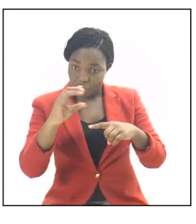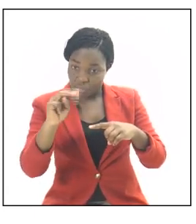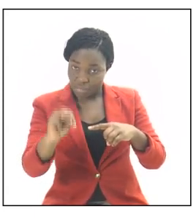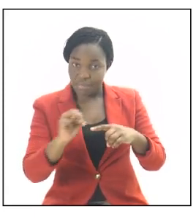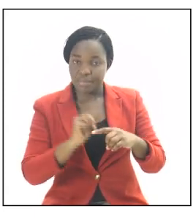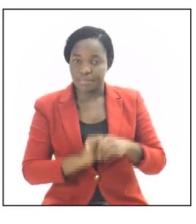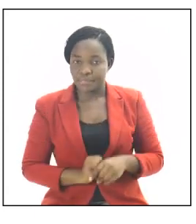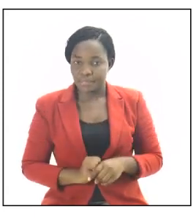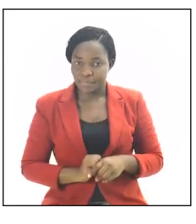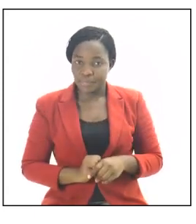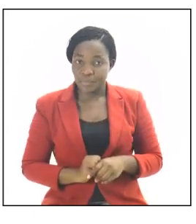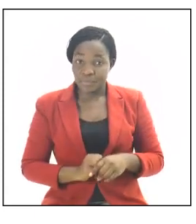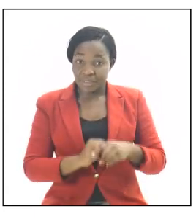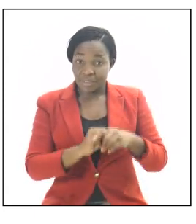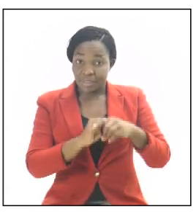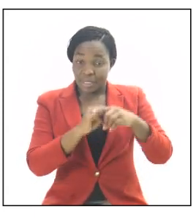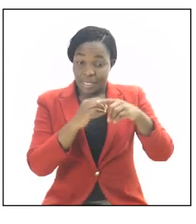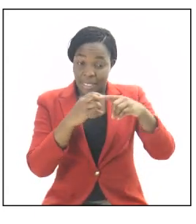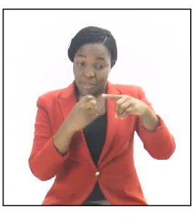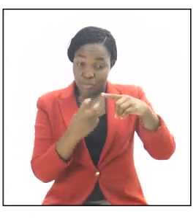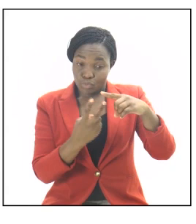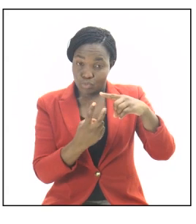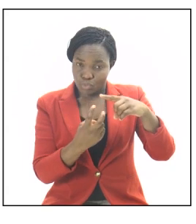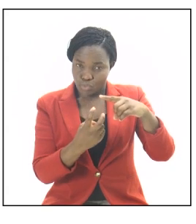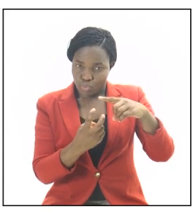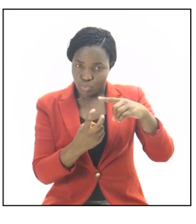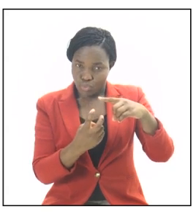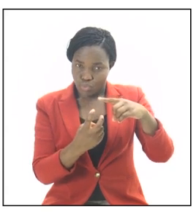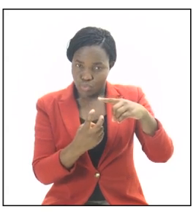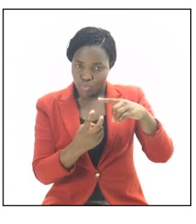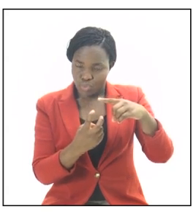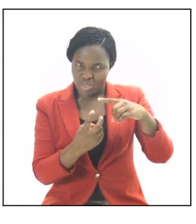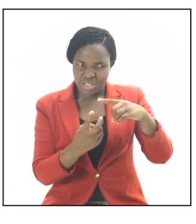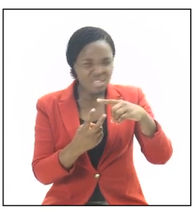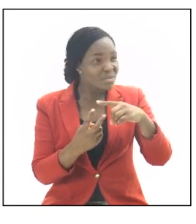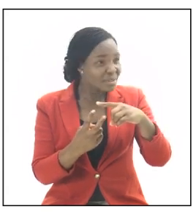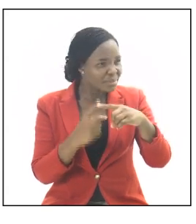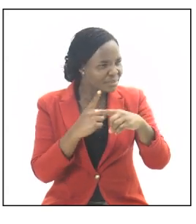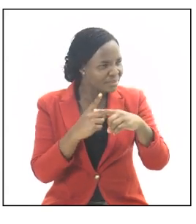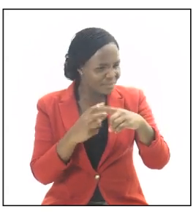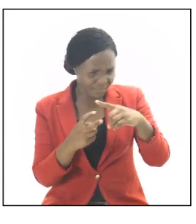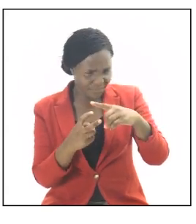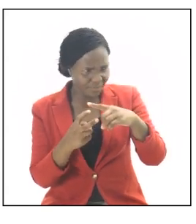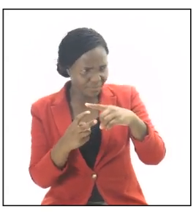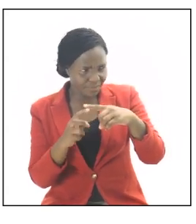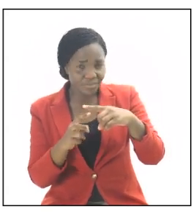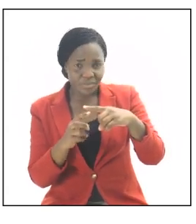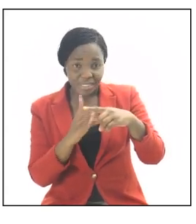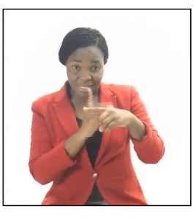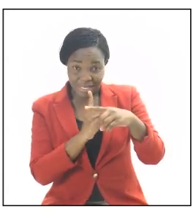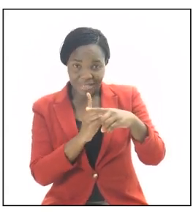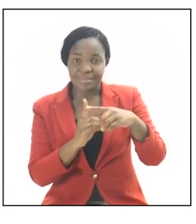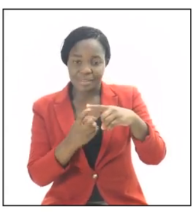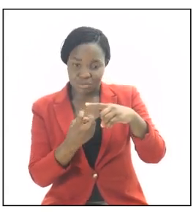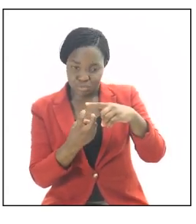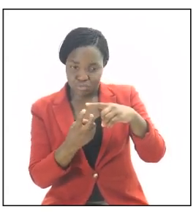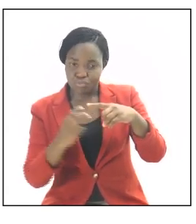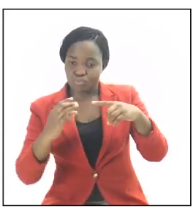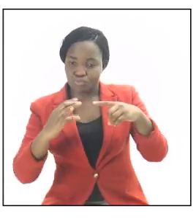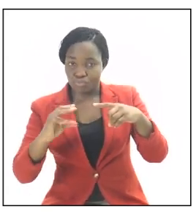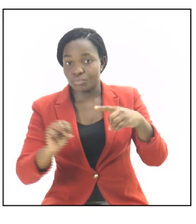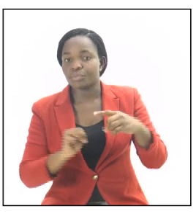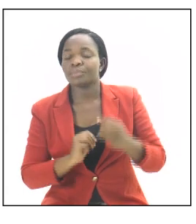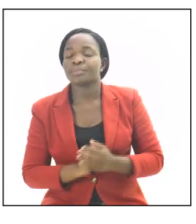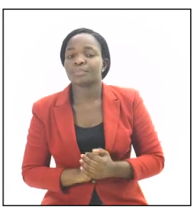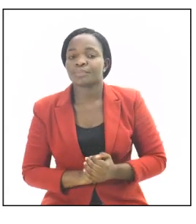centimeters. Divided by, what was it again, Sally? Diameter is 20